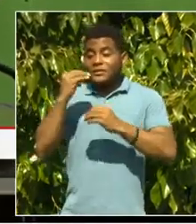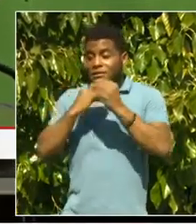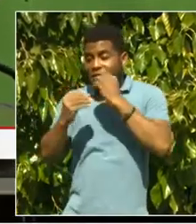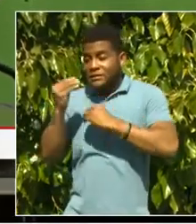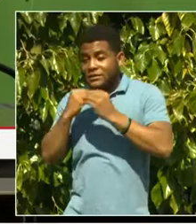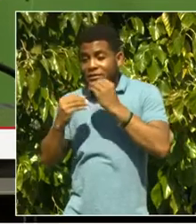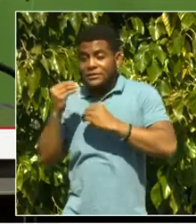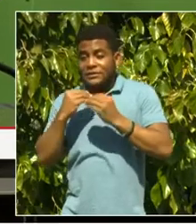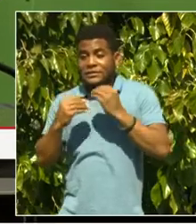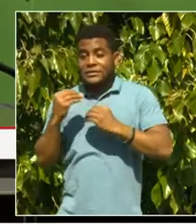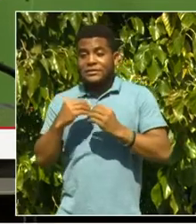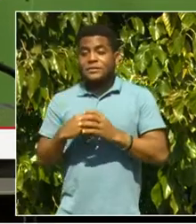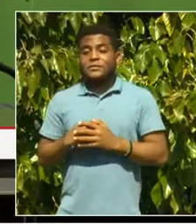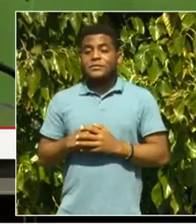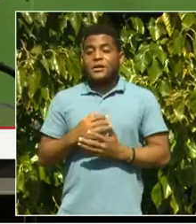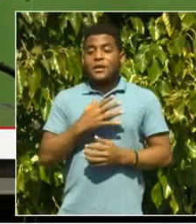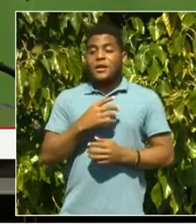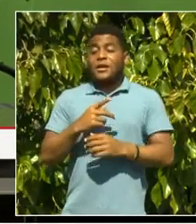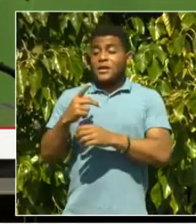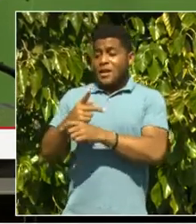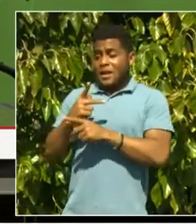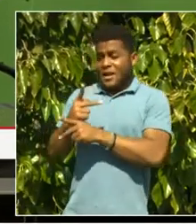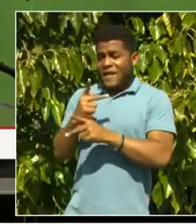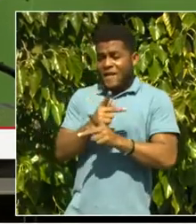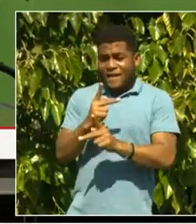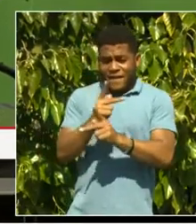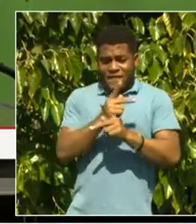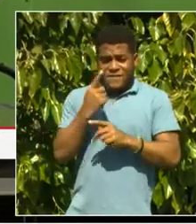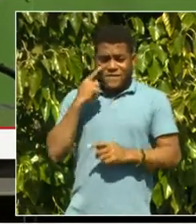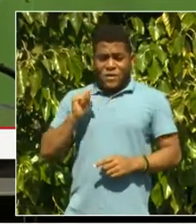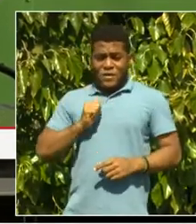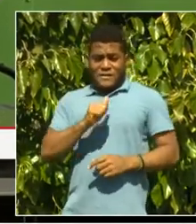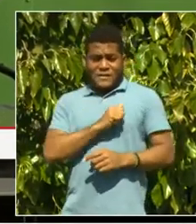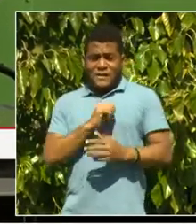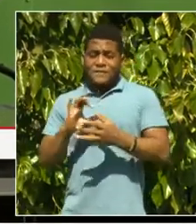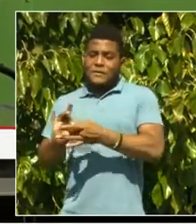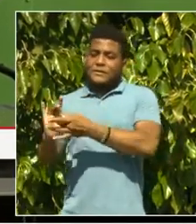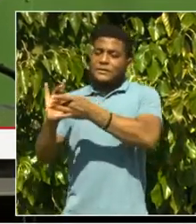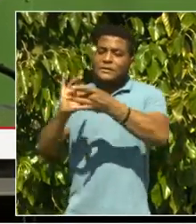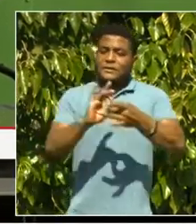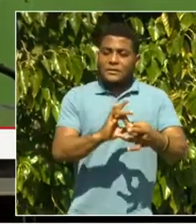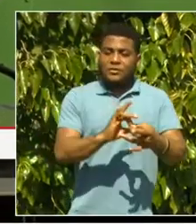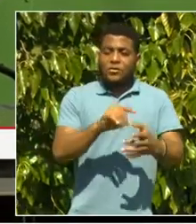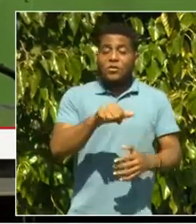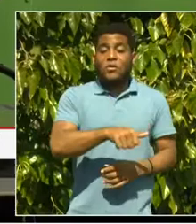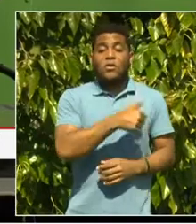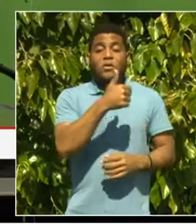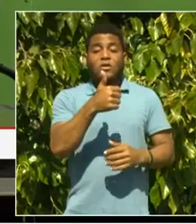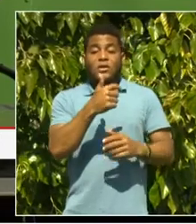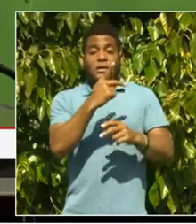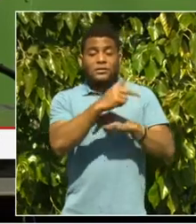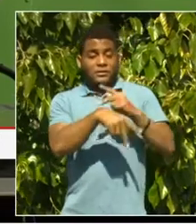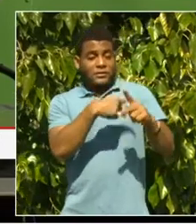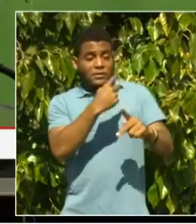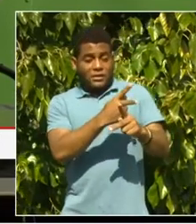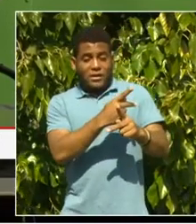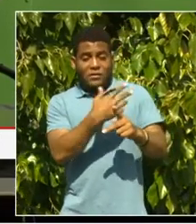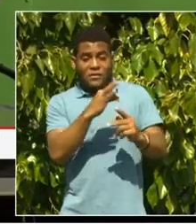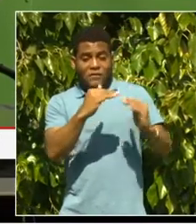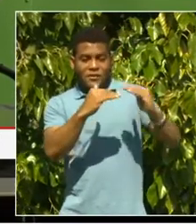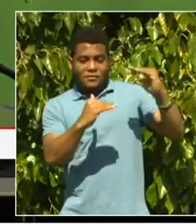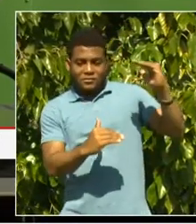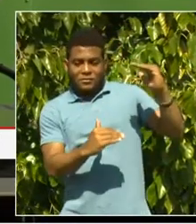the other health disparities that we see develop over the course of our lives. And in this fight against